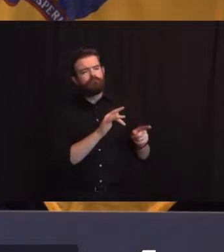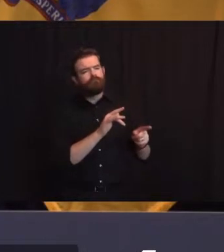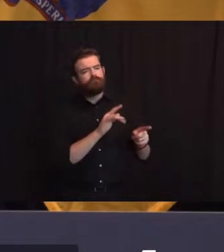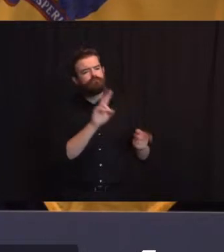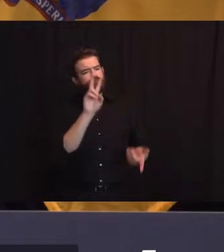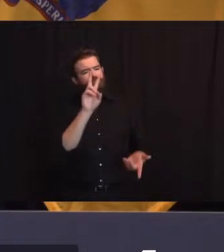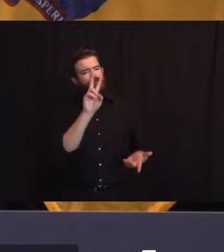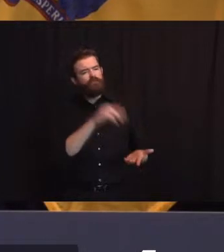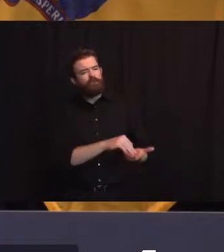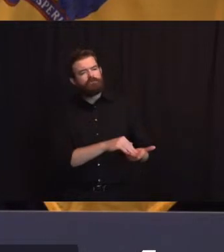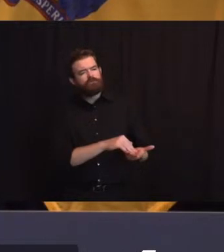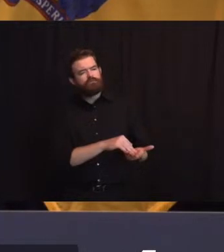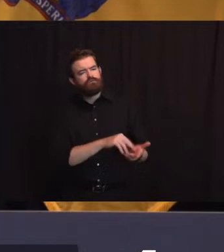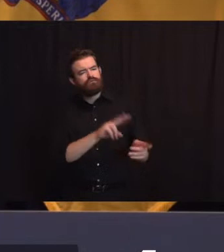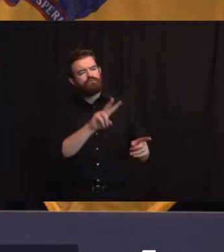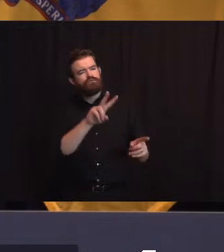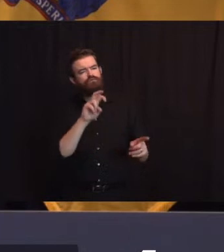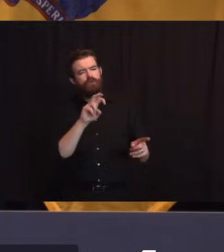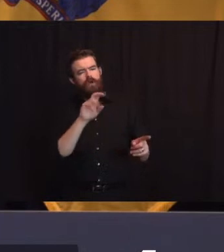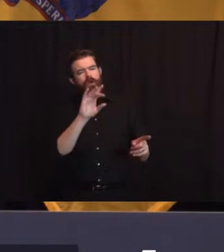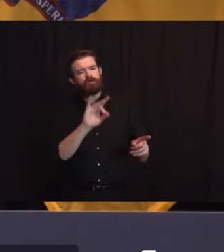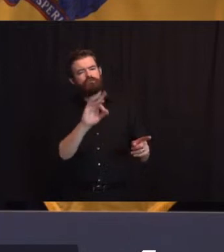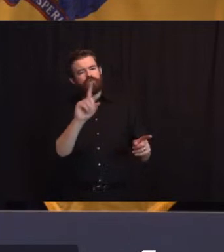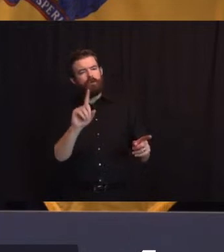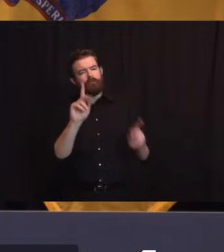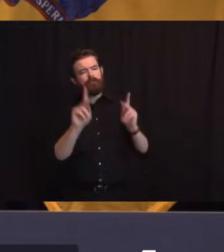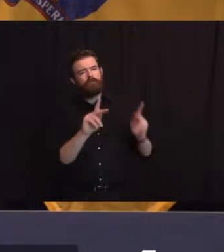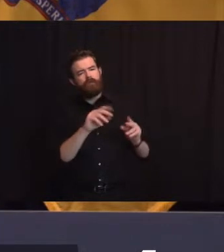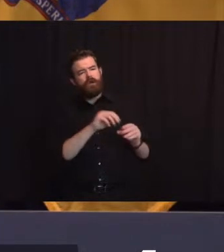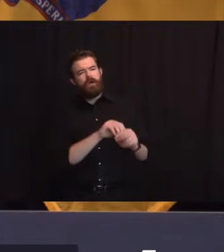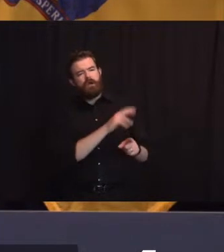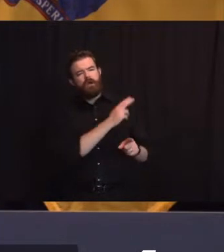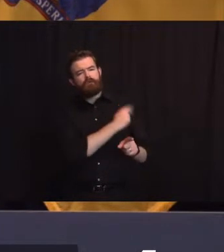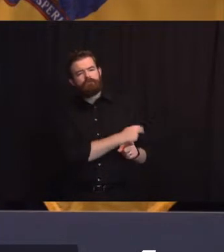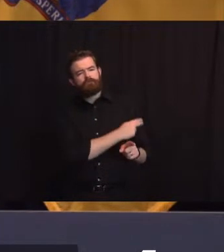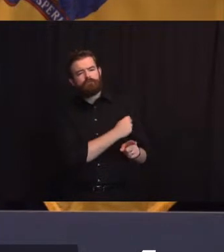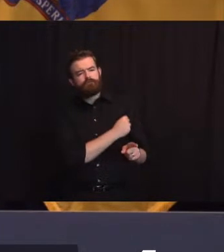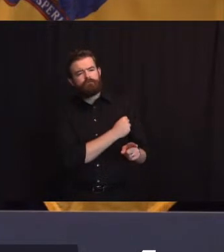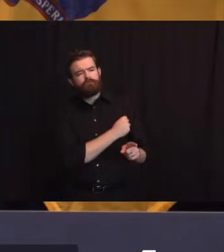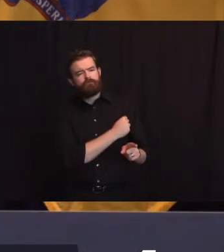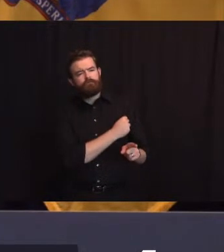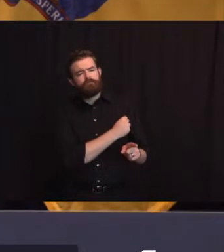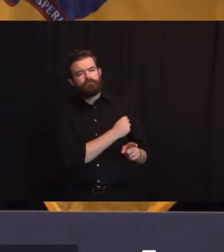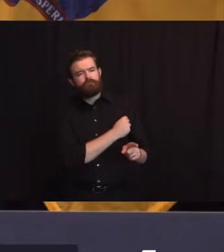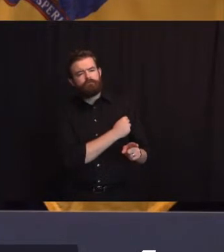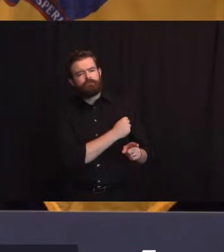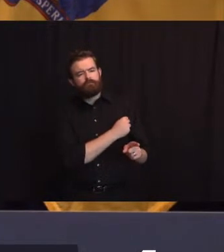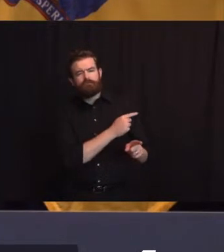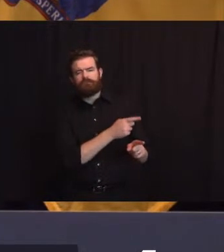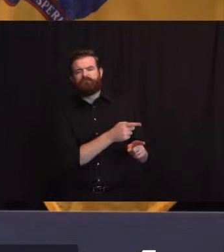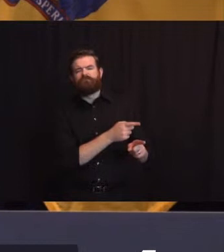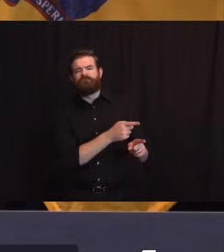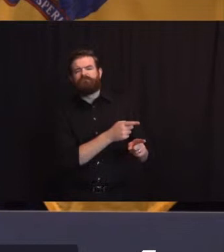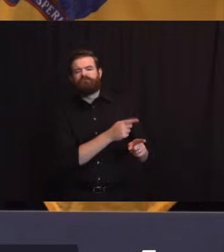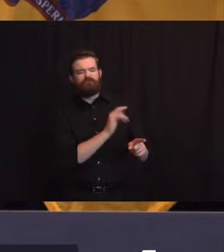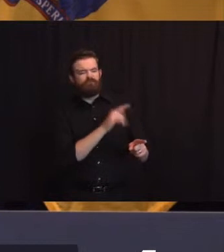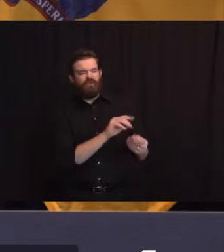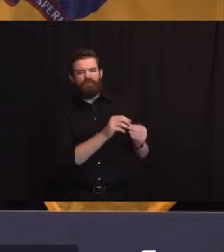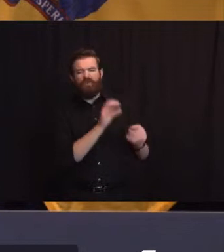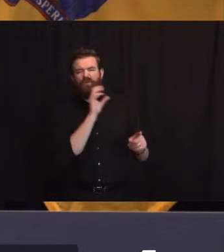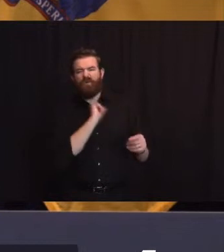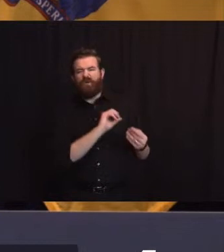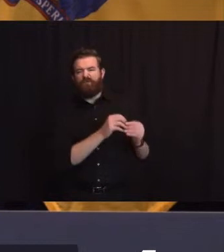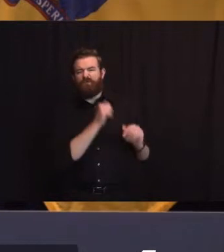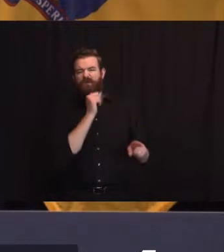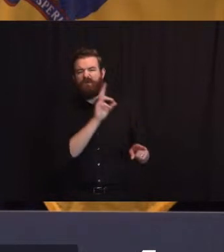I believe. Is there a reason why that's not being updated? I know the app asks you to give suggestions about how can we improve this